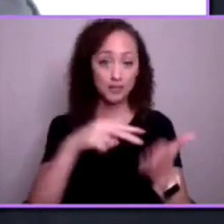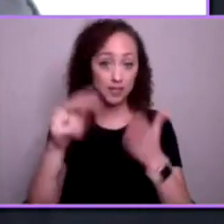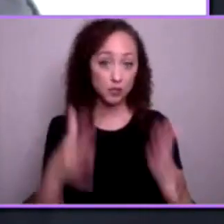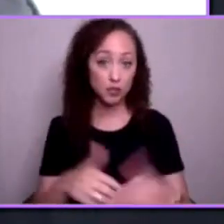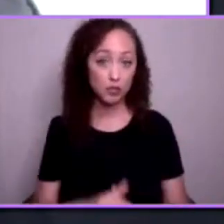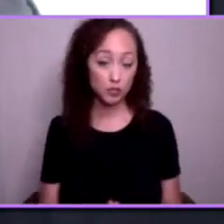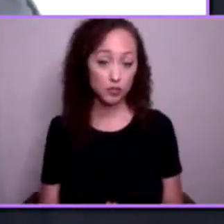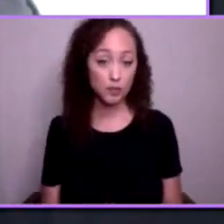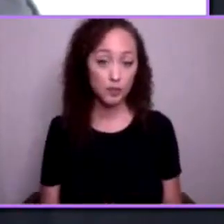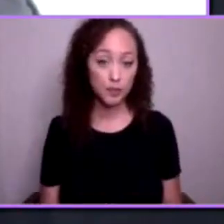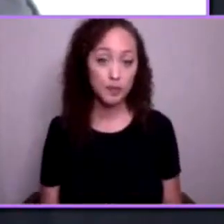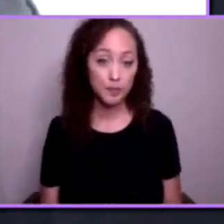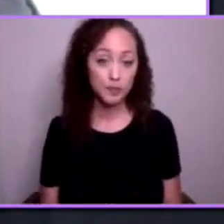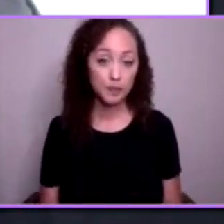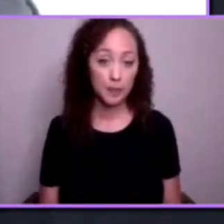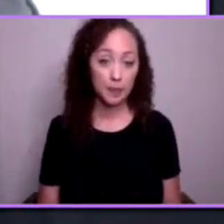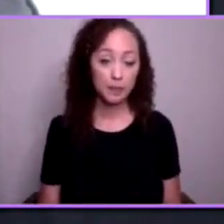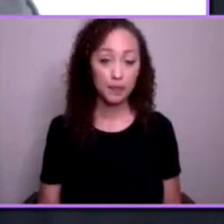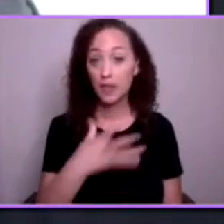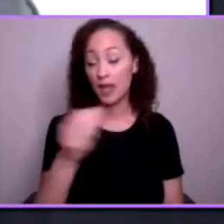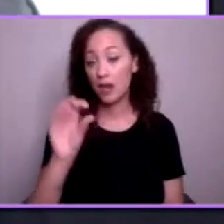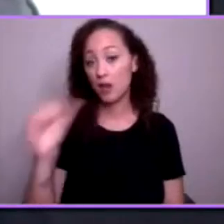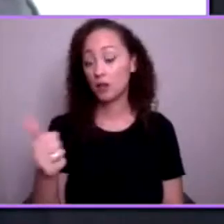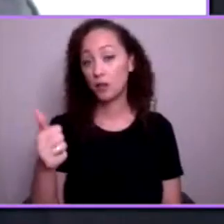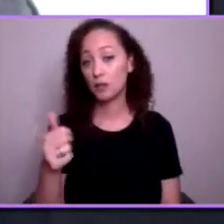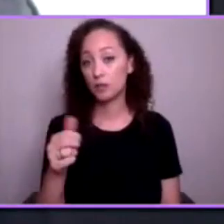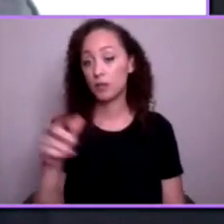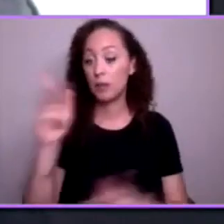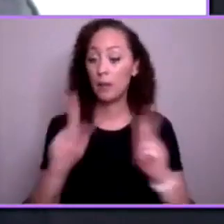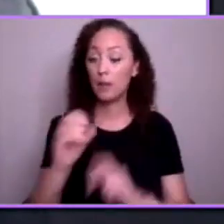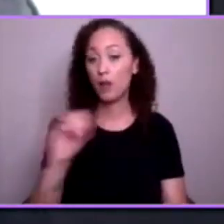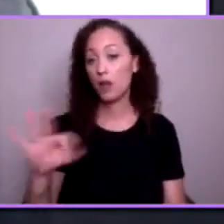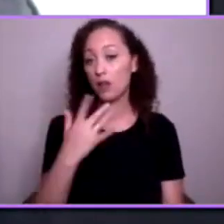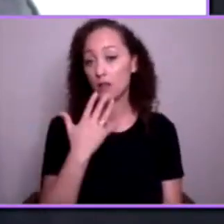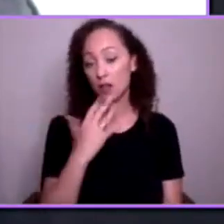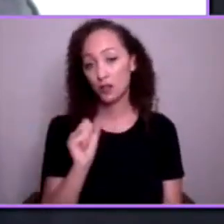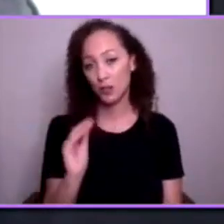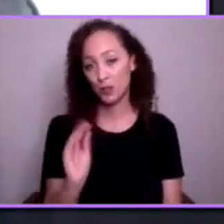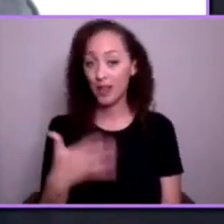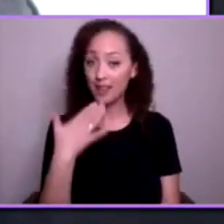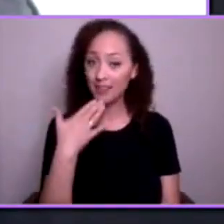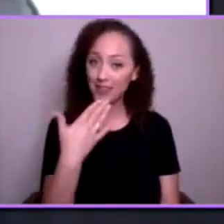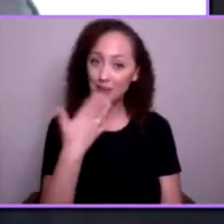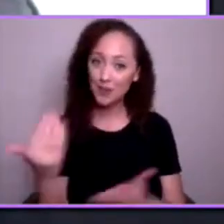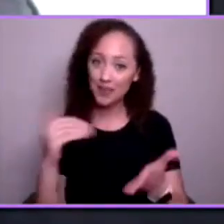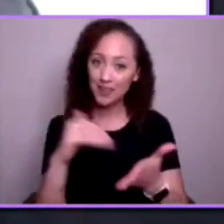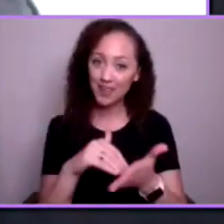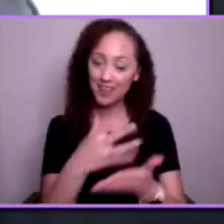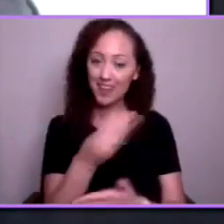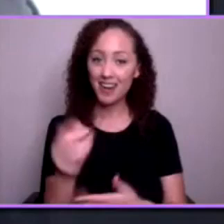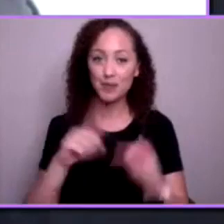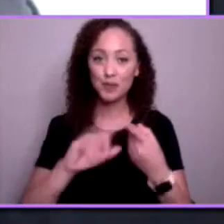other Indigenous and people of color in our communities. So thank you again, and thank you to our future donors, those who are